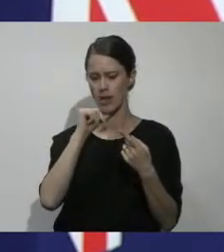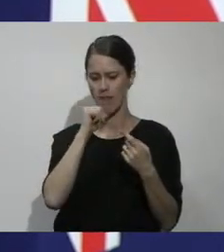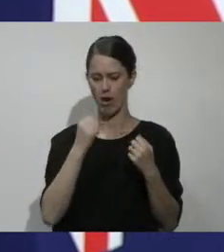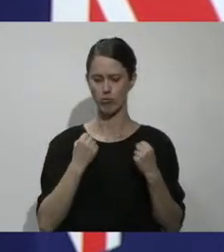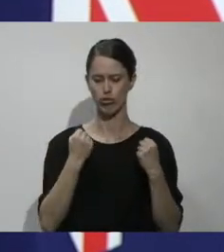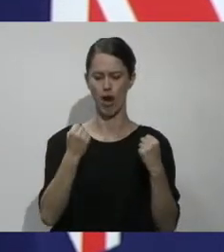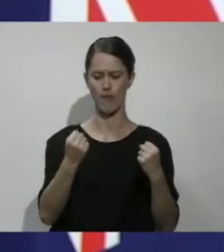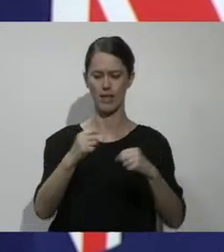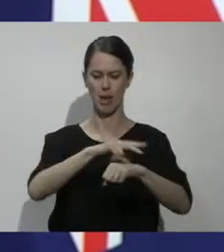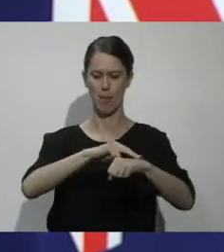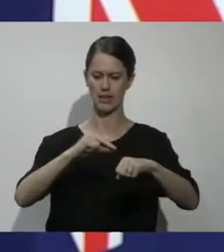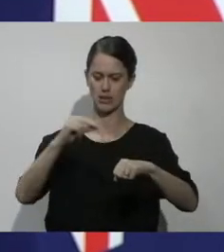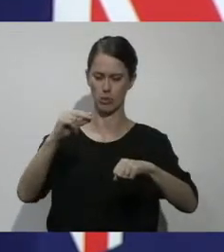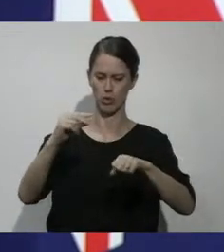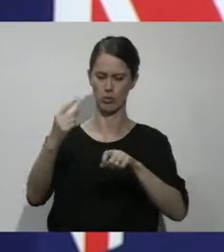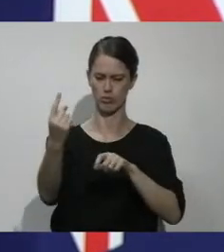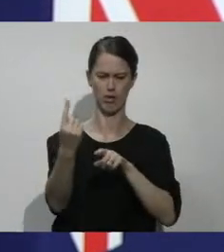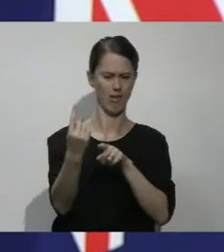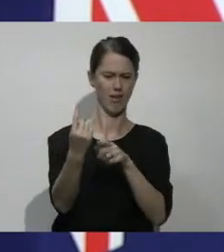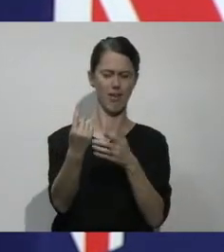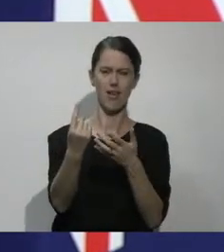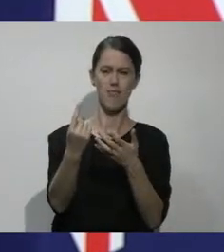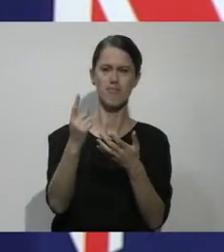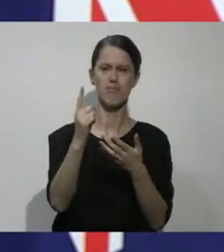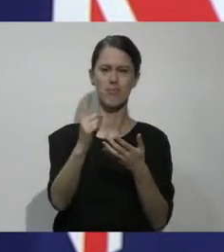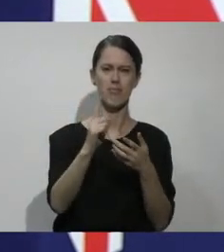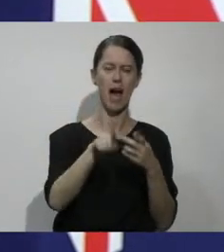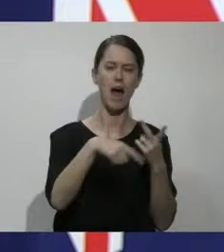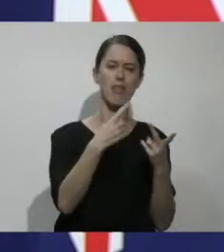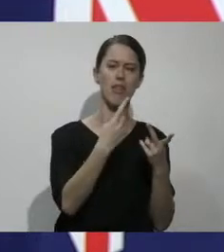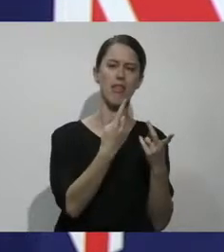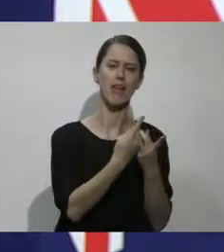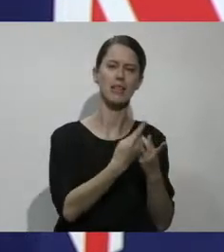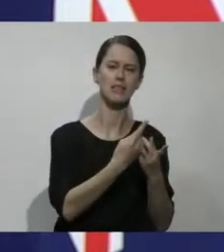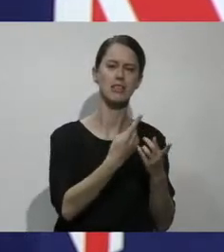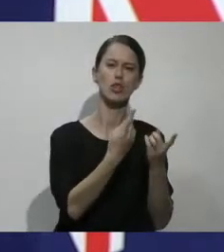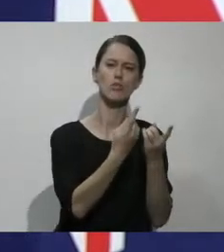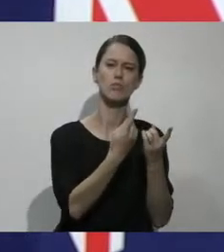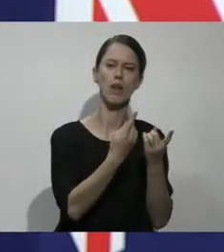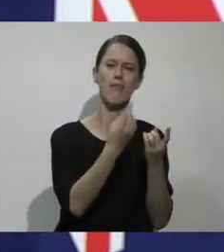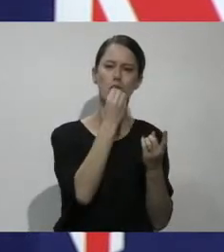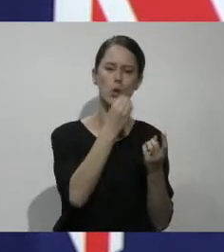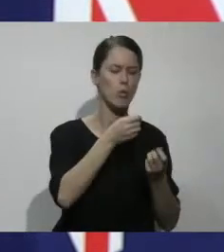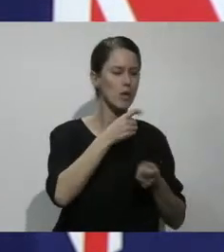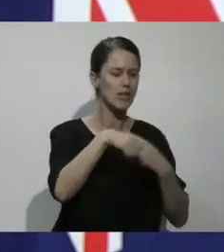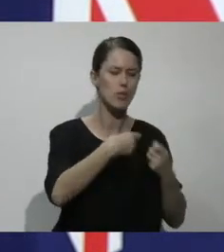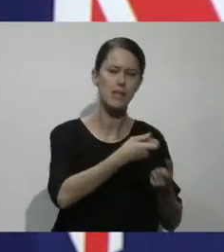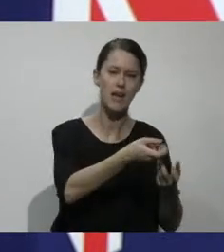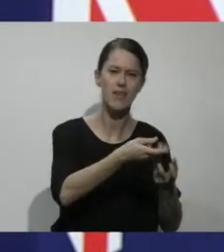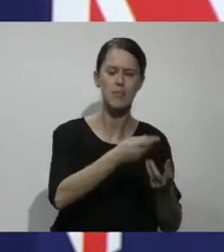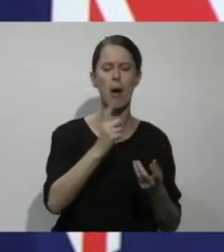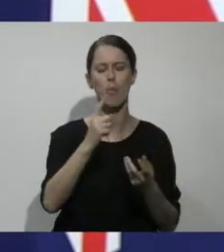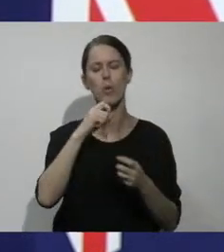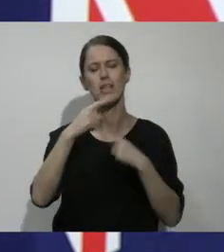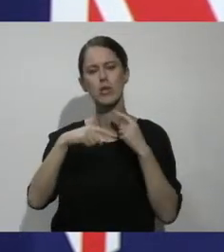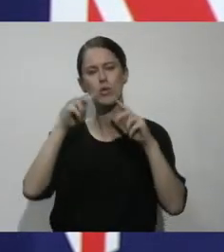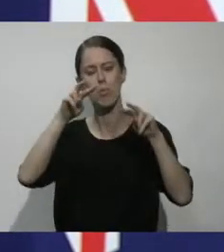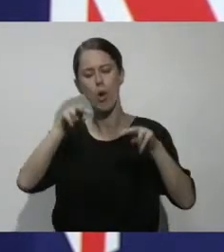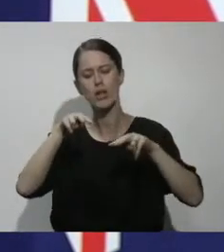on while goods are being delivered, but so far so good. But that is definitely one of the issues we continue to